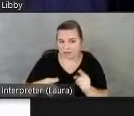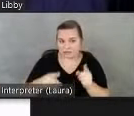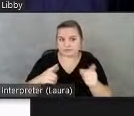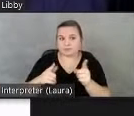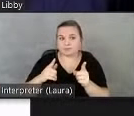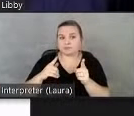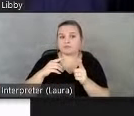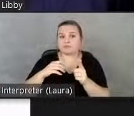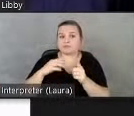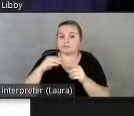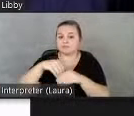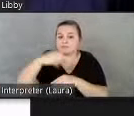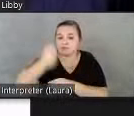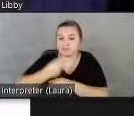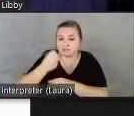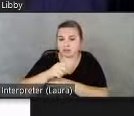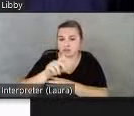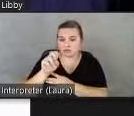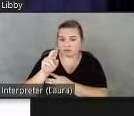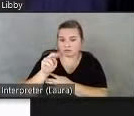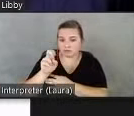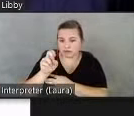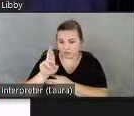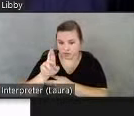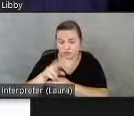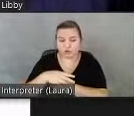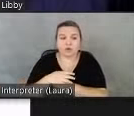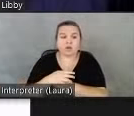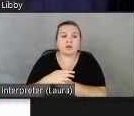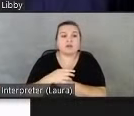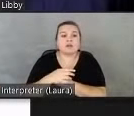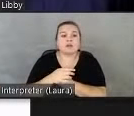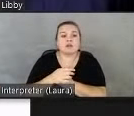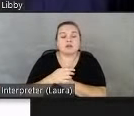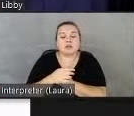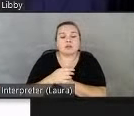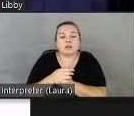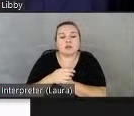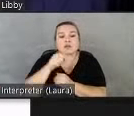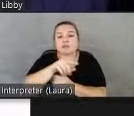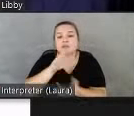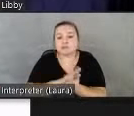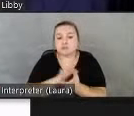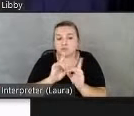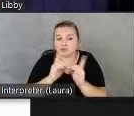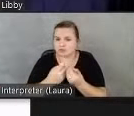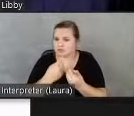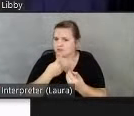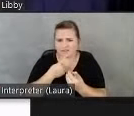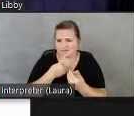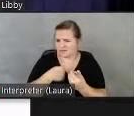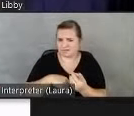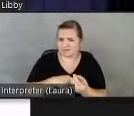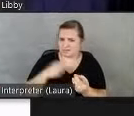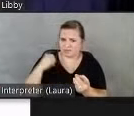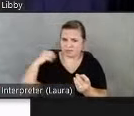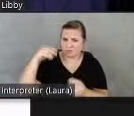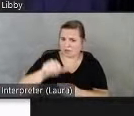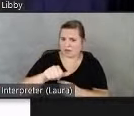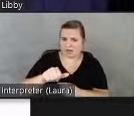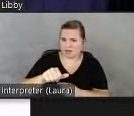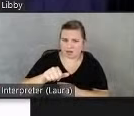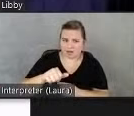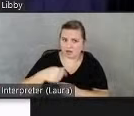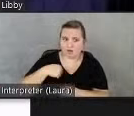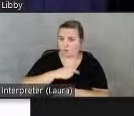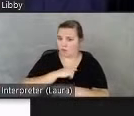It's in southern Denver. And the parents sent the tuition bill back to the school district. The school district said, we're not going to pay for it. We're doing